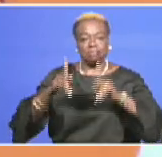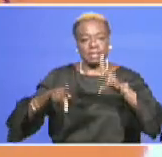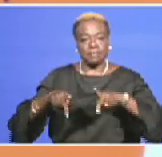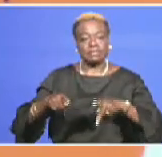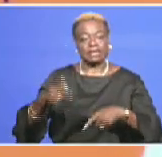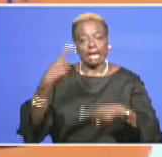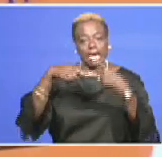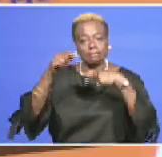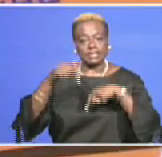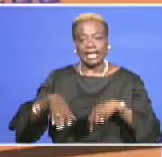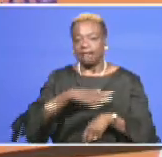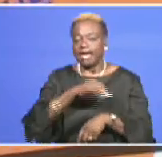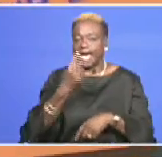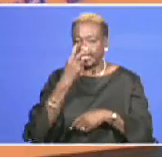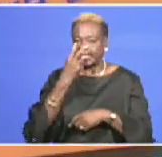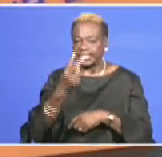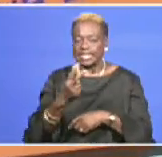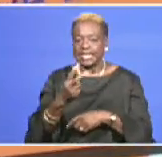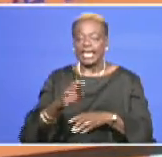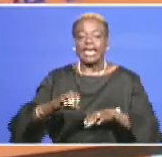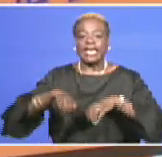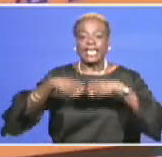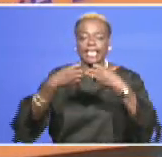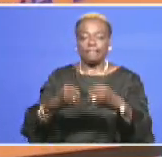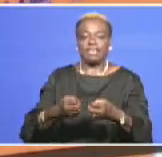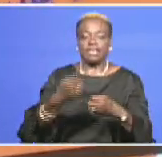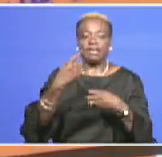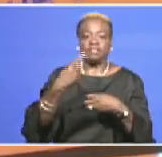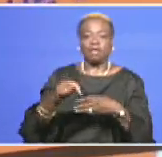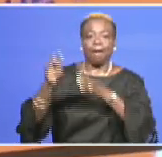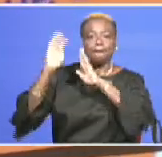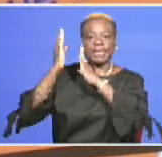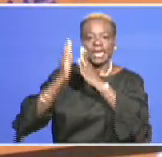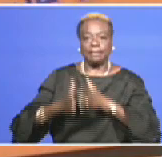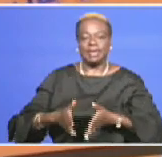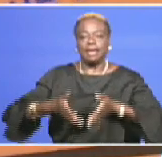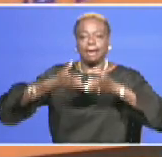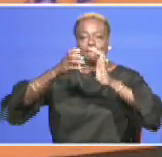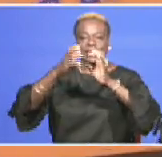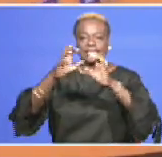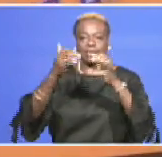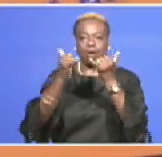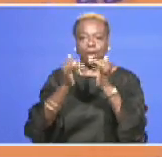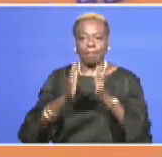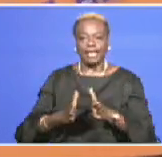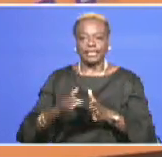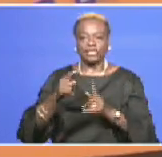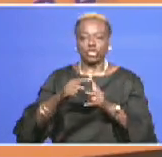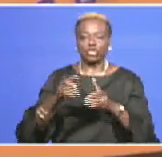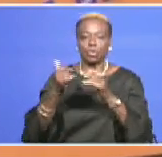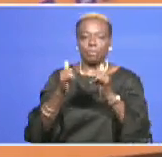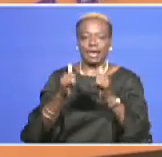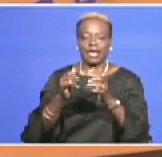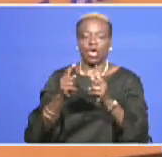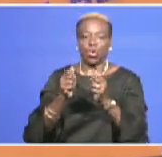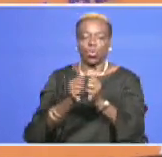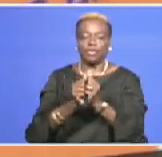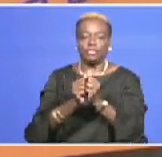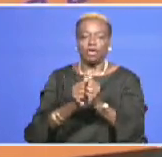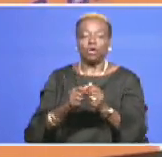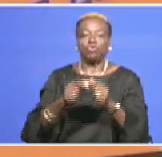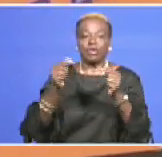basketball players that exposure to play up against these top-notch Division I basketball teams, where some of these players are the future number one draft picks